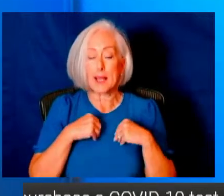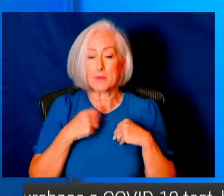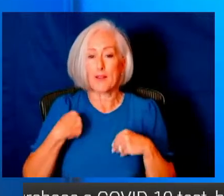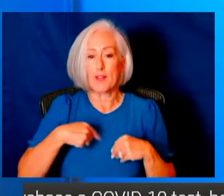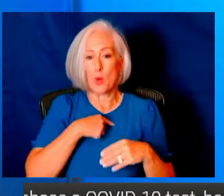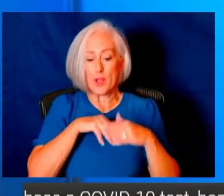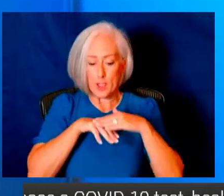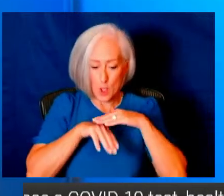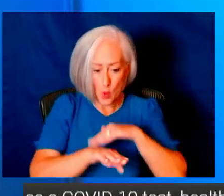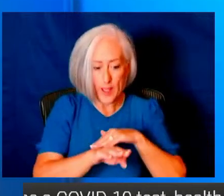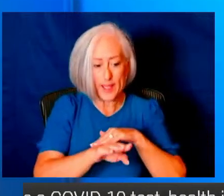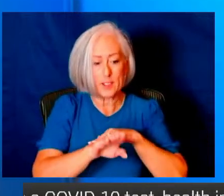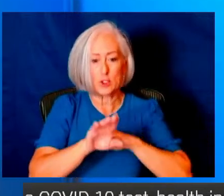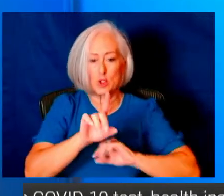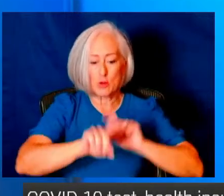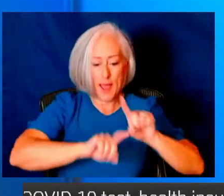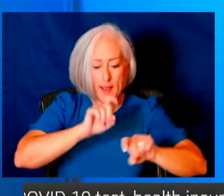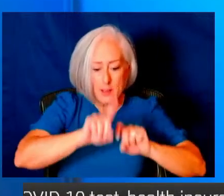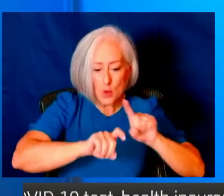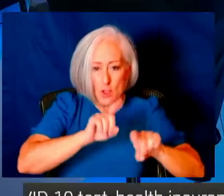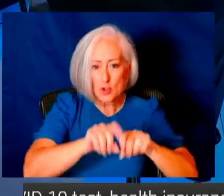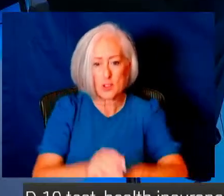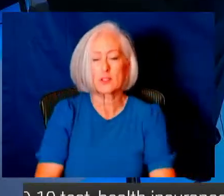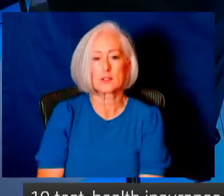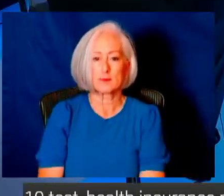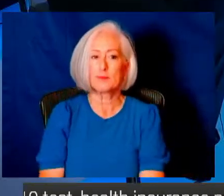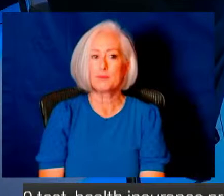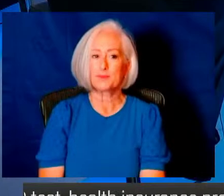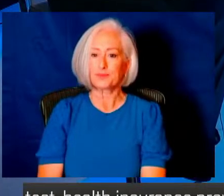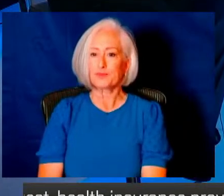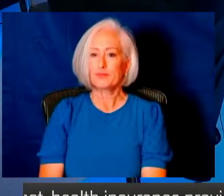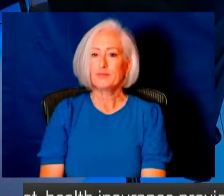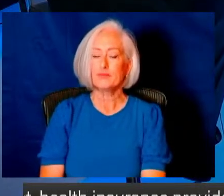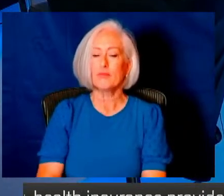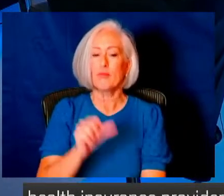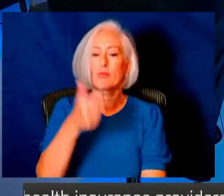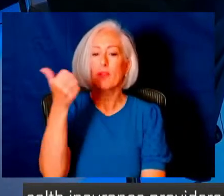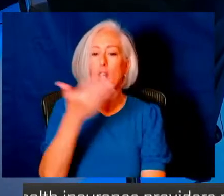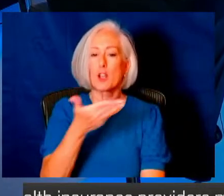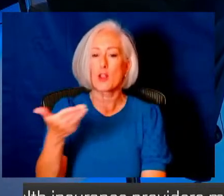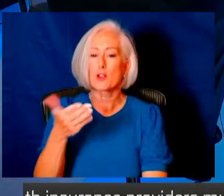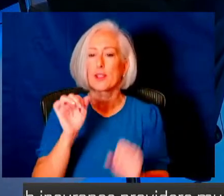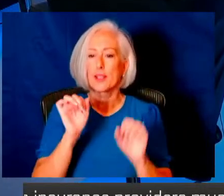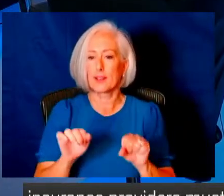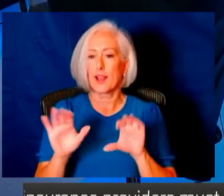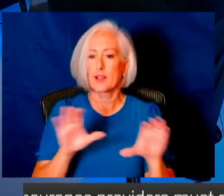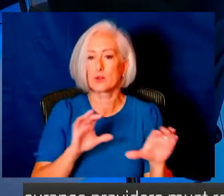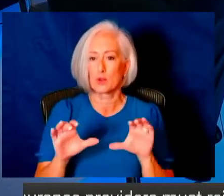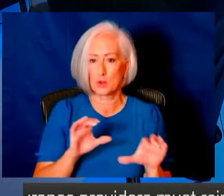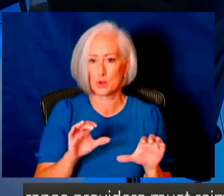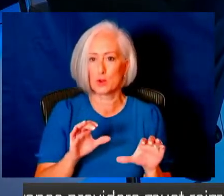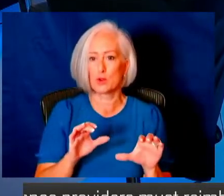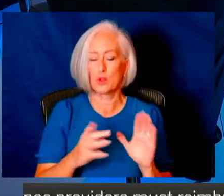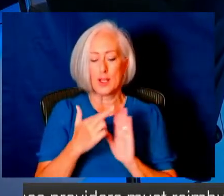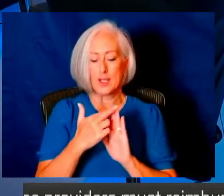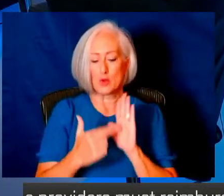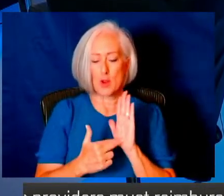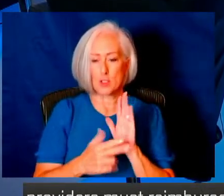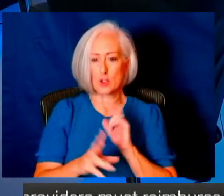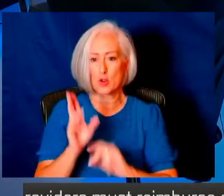asking questions. Another thing that you could do is register folks to